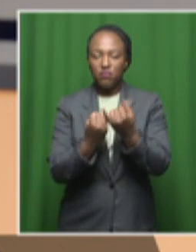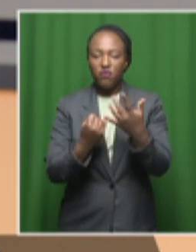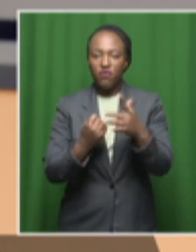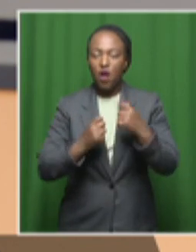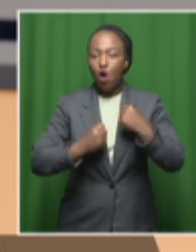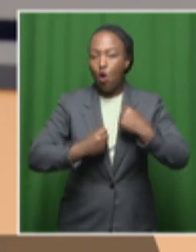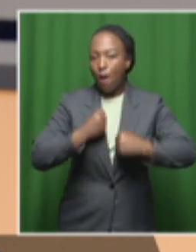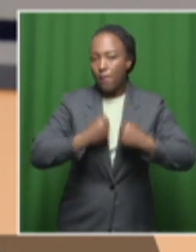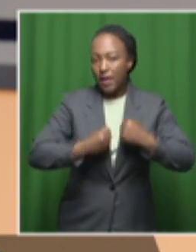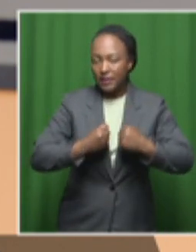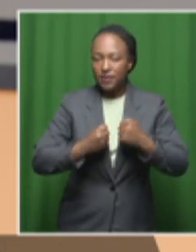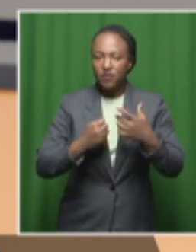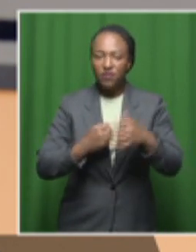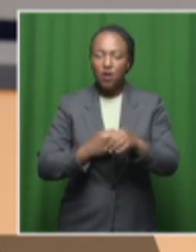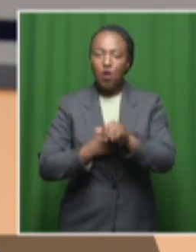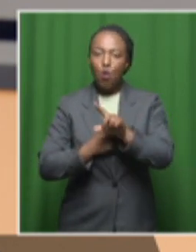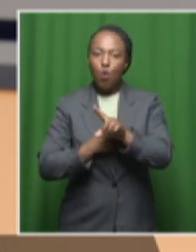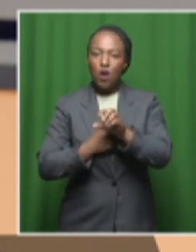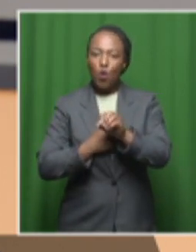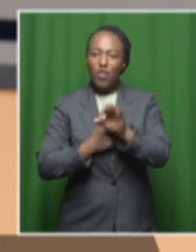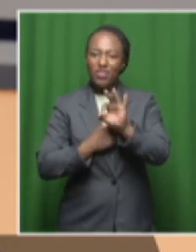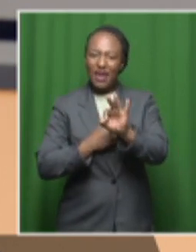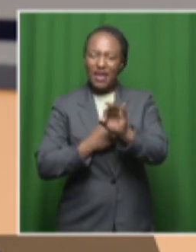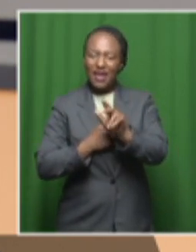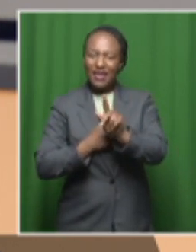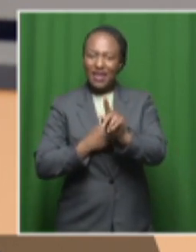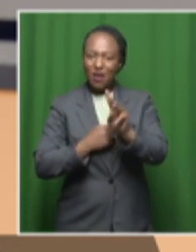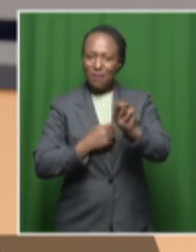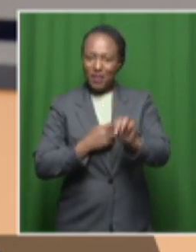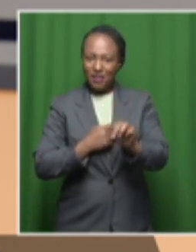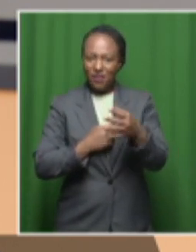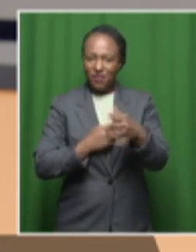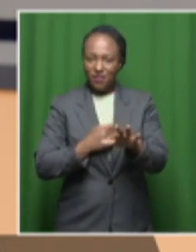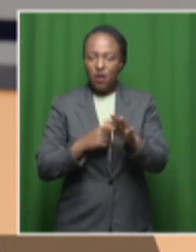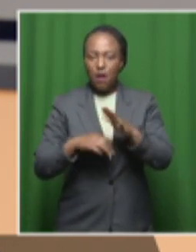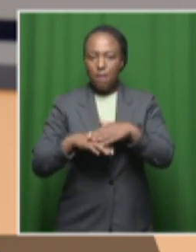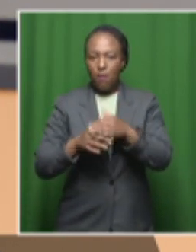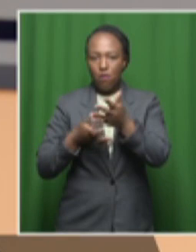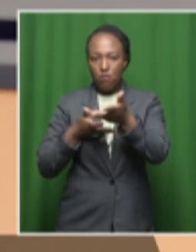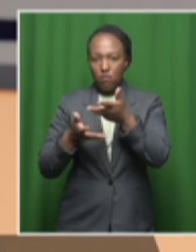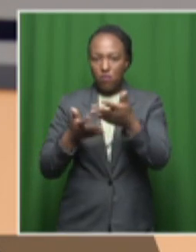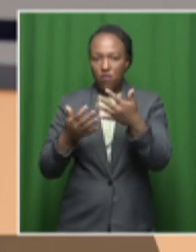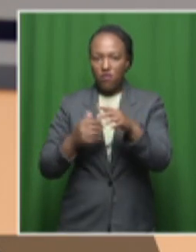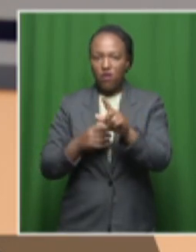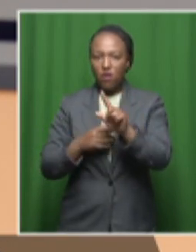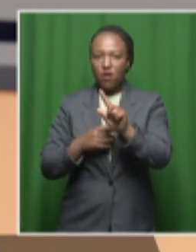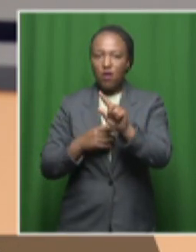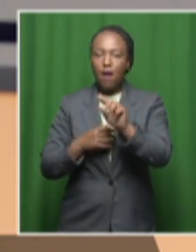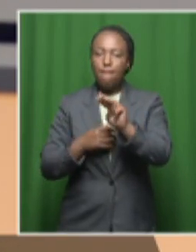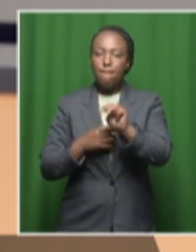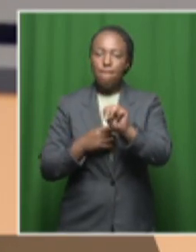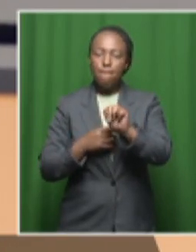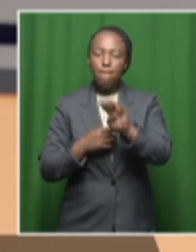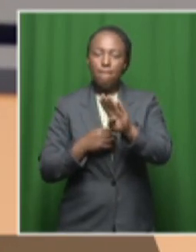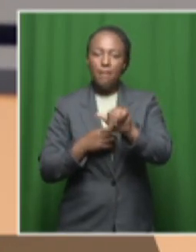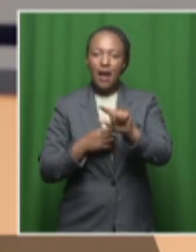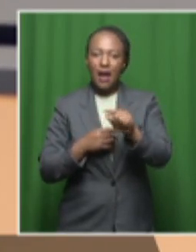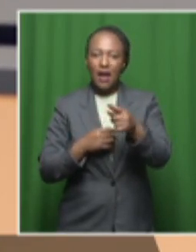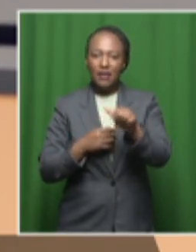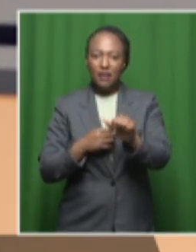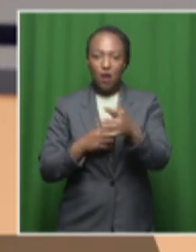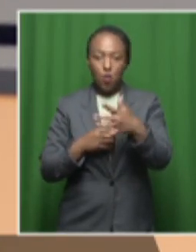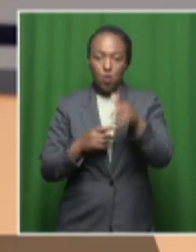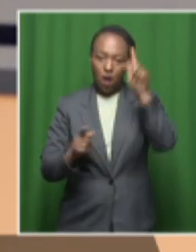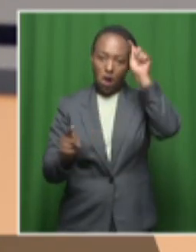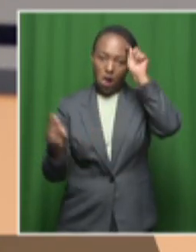route with the race distance of 103 kilometers. Now, to talk to us about this, we are joined by Thembelihle Mbatha, who has many hats when it comes